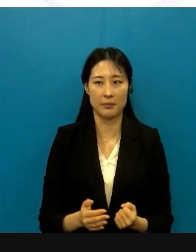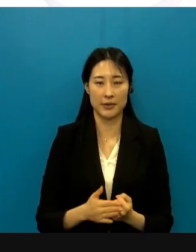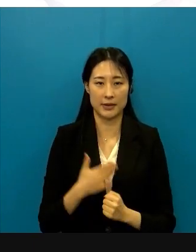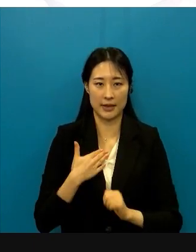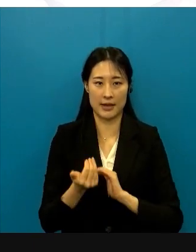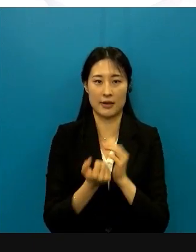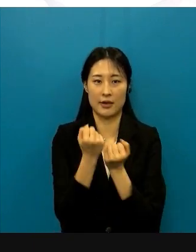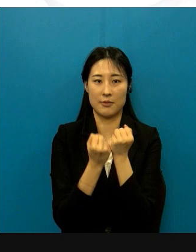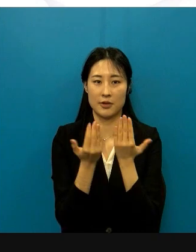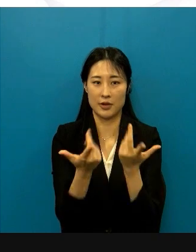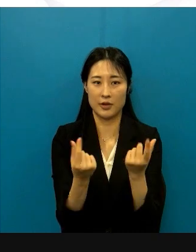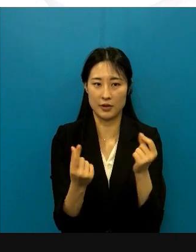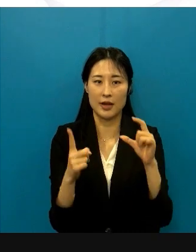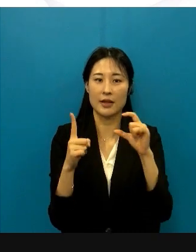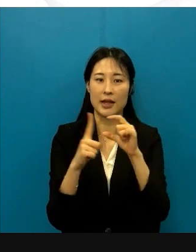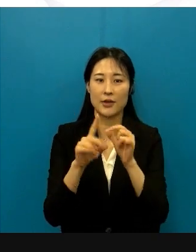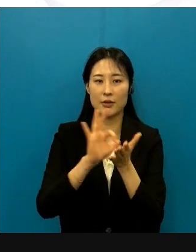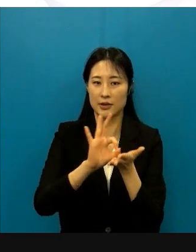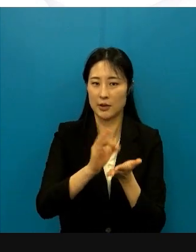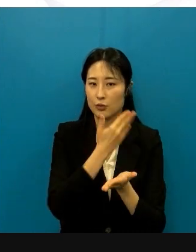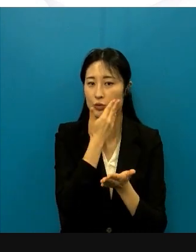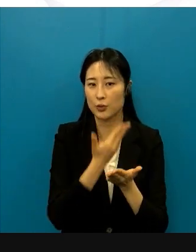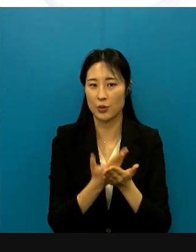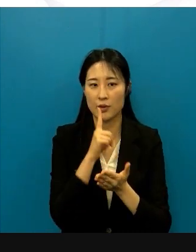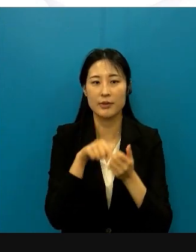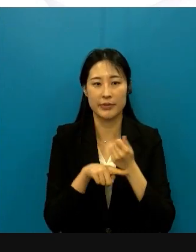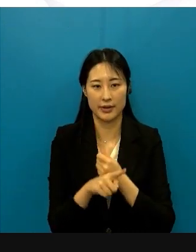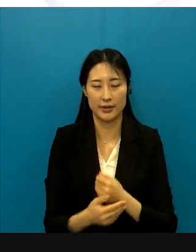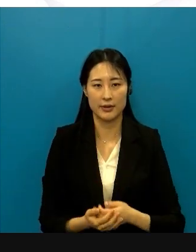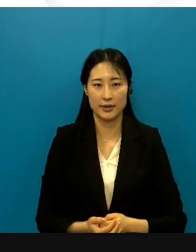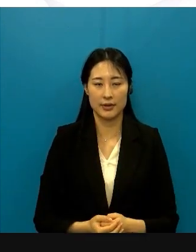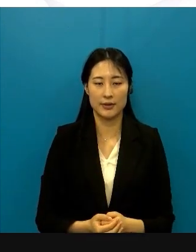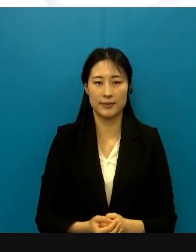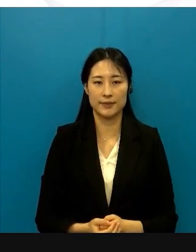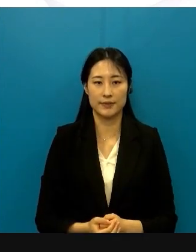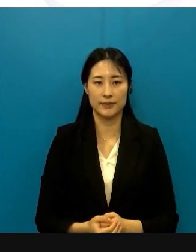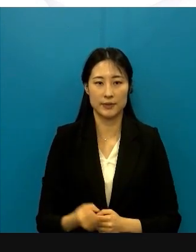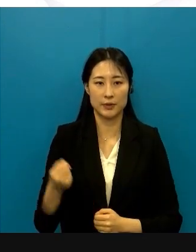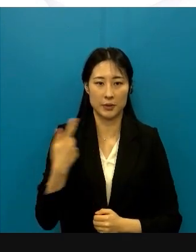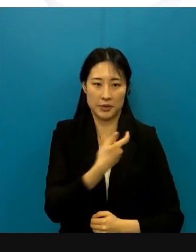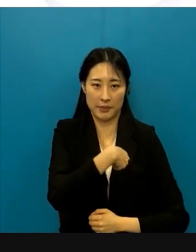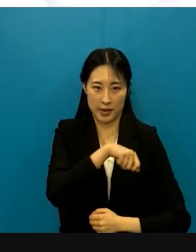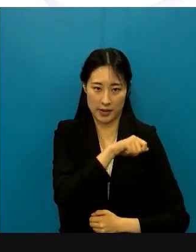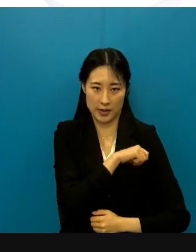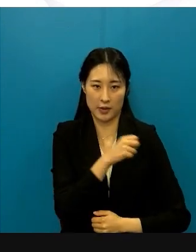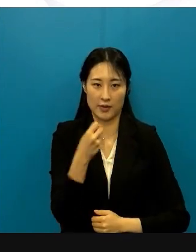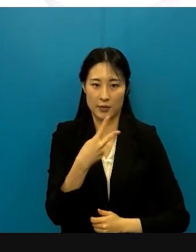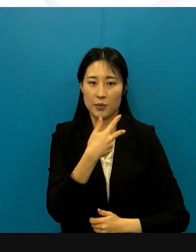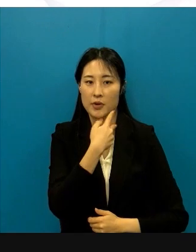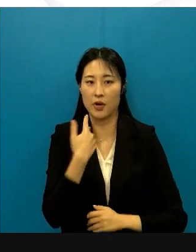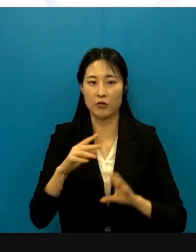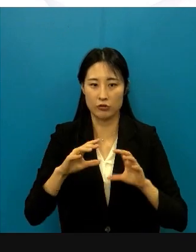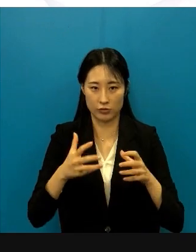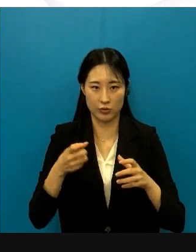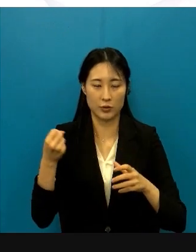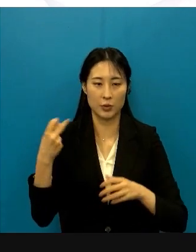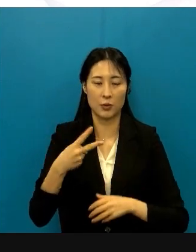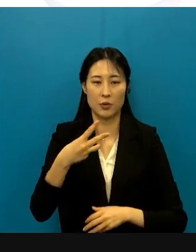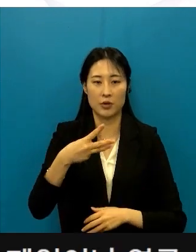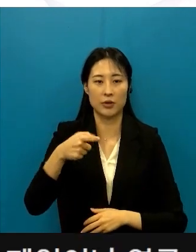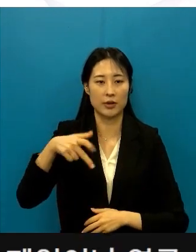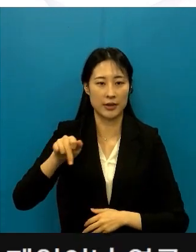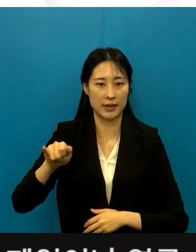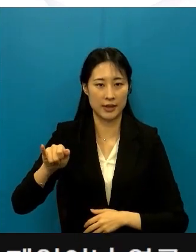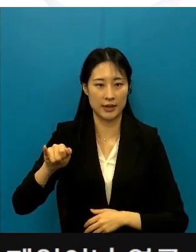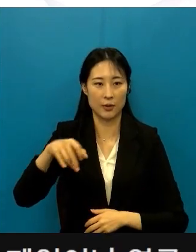In let's say in Spain, maybe in UK, maybe, or in Turkey, when we say euthanasia, we do not